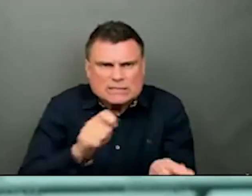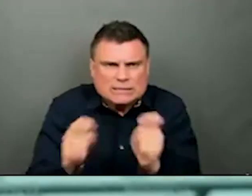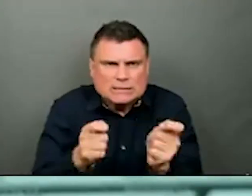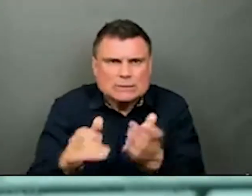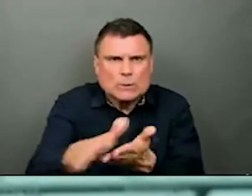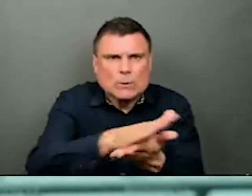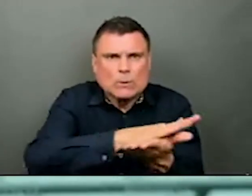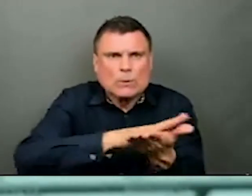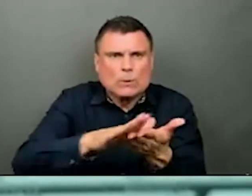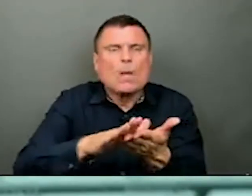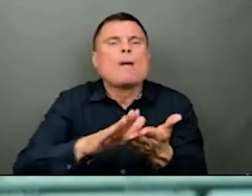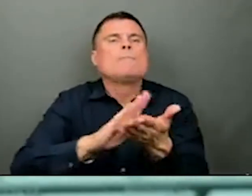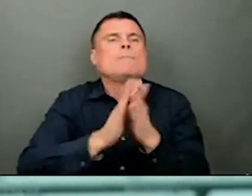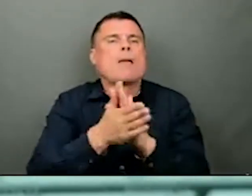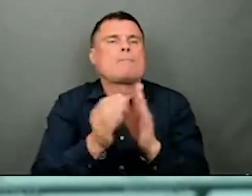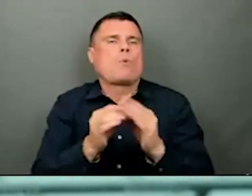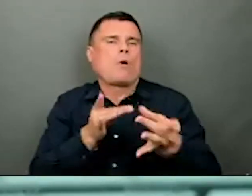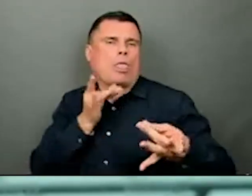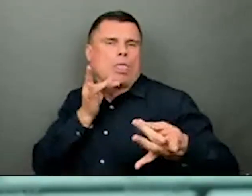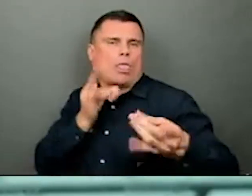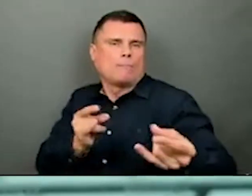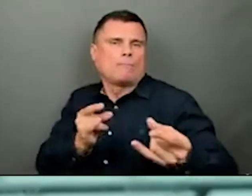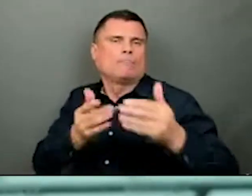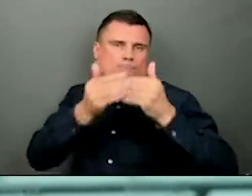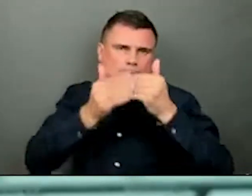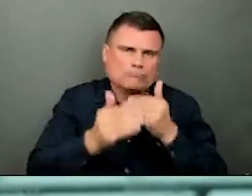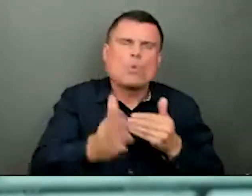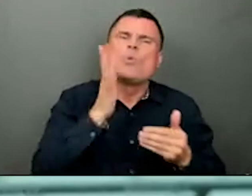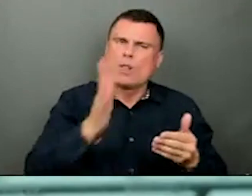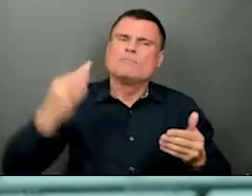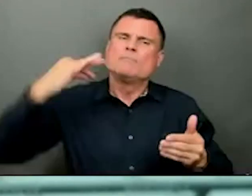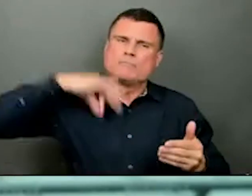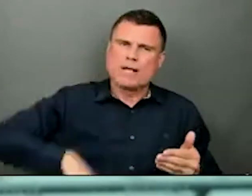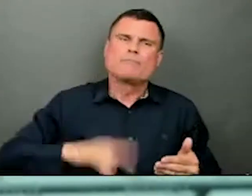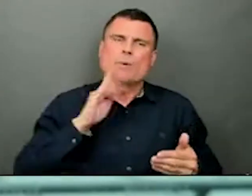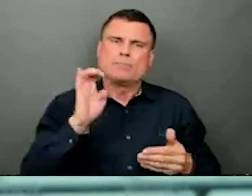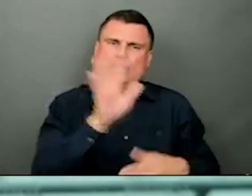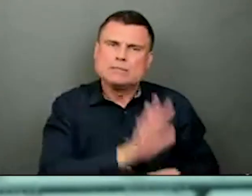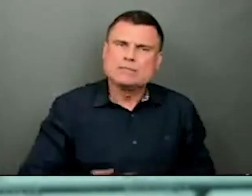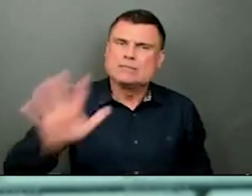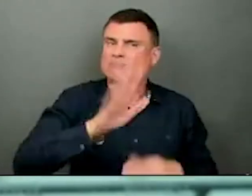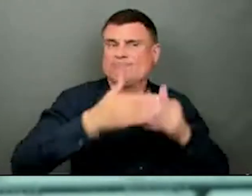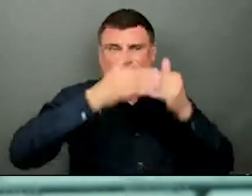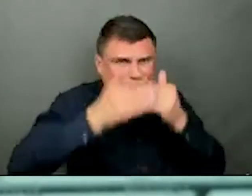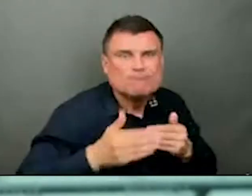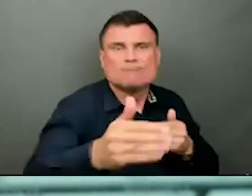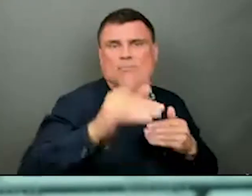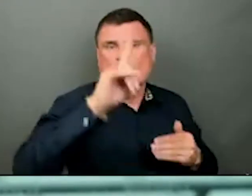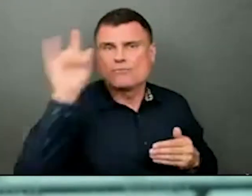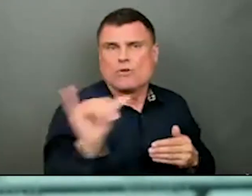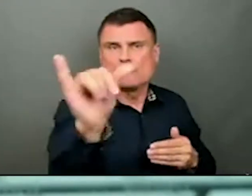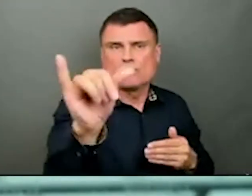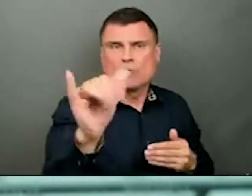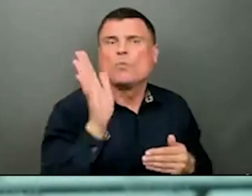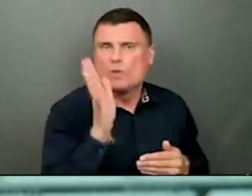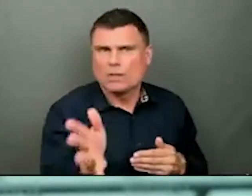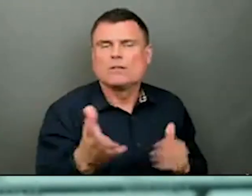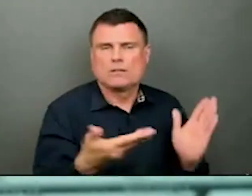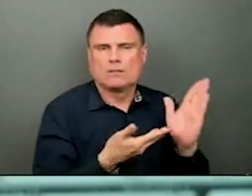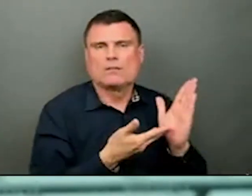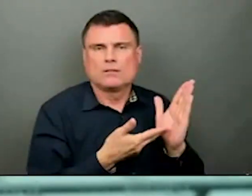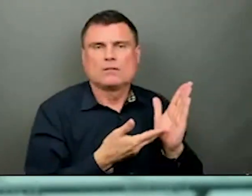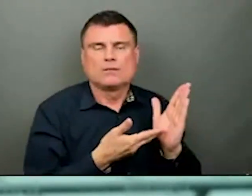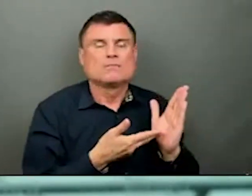that registry, that's the basis of where every single dose of vaccine gets into that registry, whether it's from